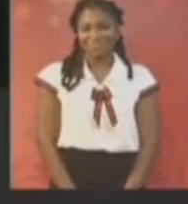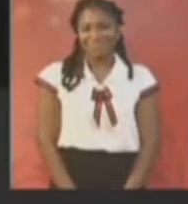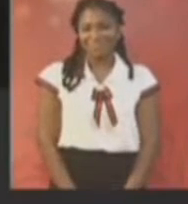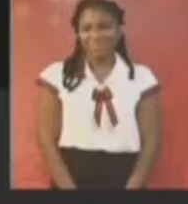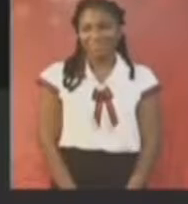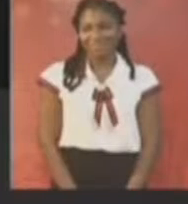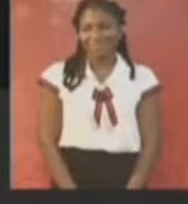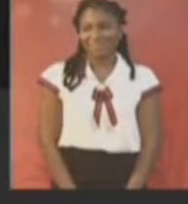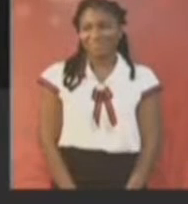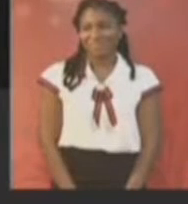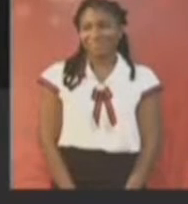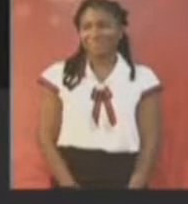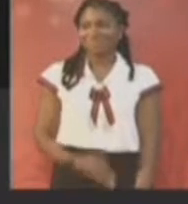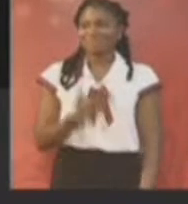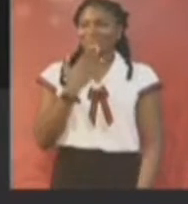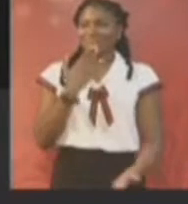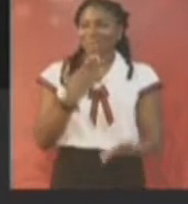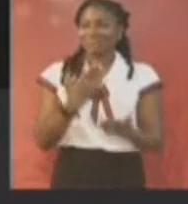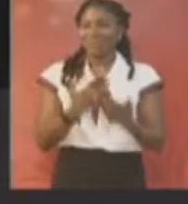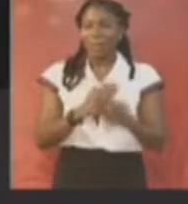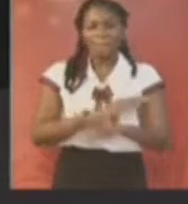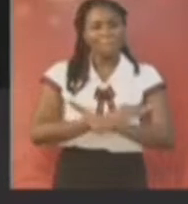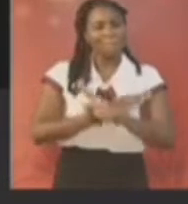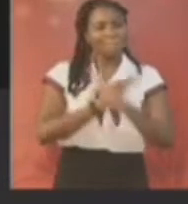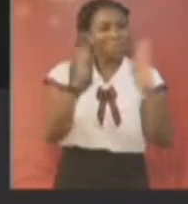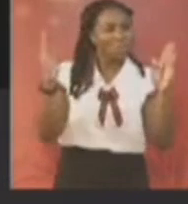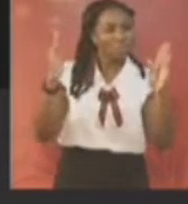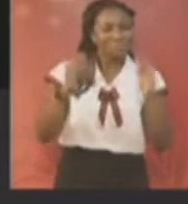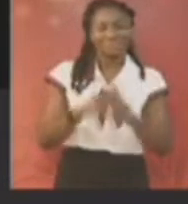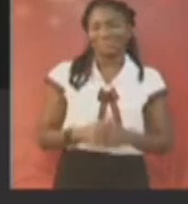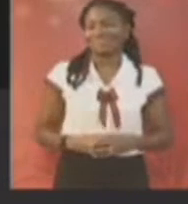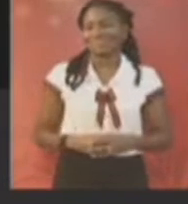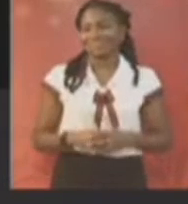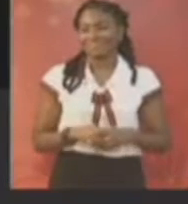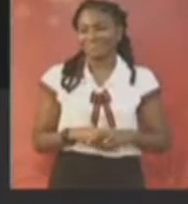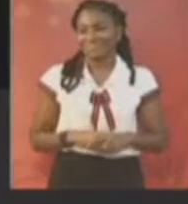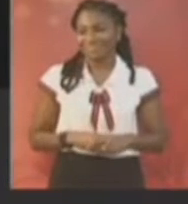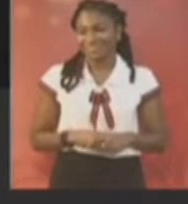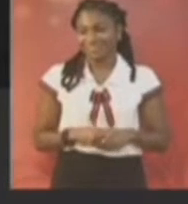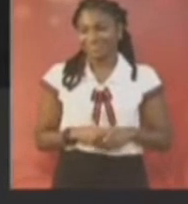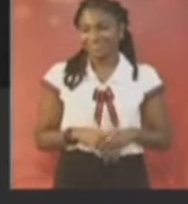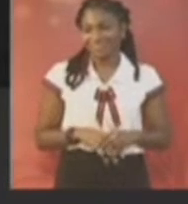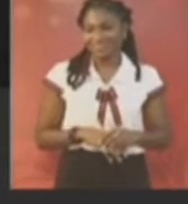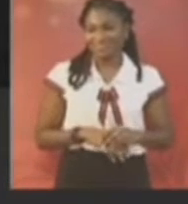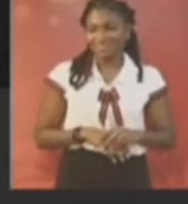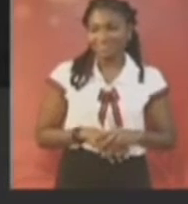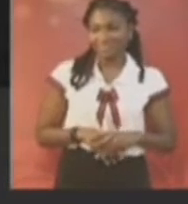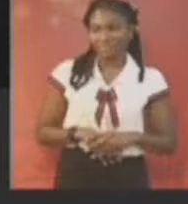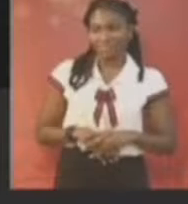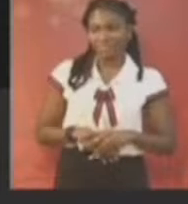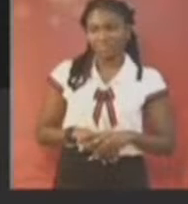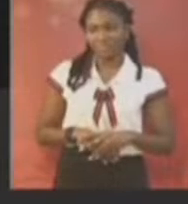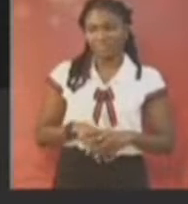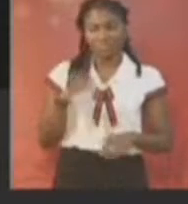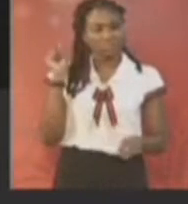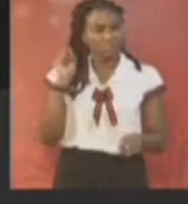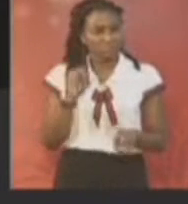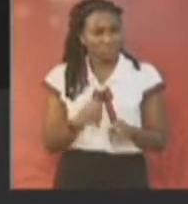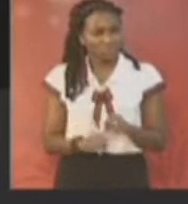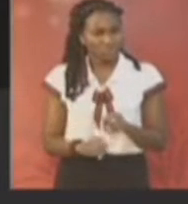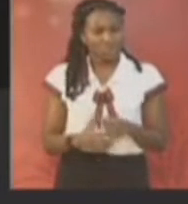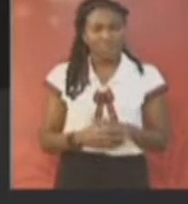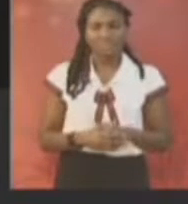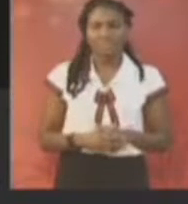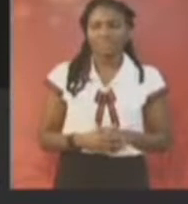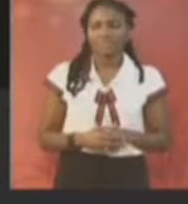Good morning, Narissa Fraser from the Newsday. Touching back on Miss C a bit, are we seeing it presenting itself in